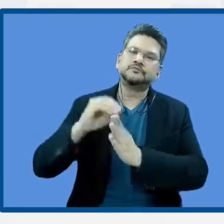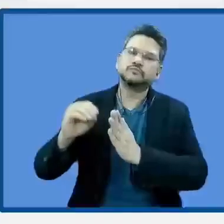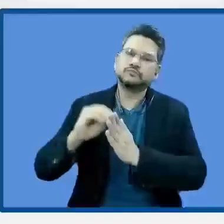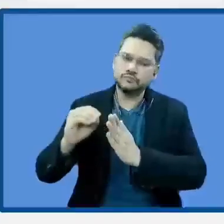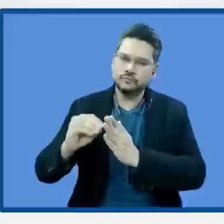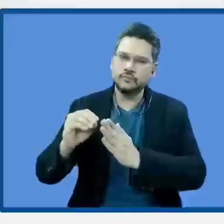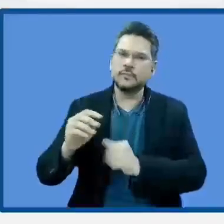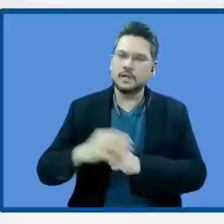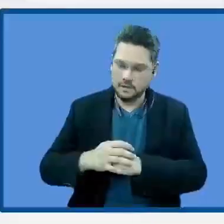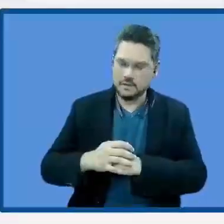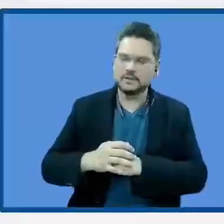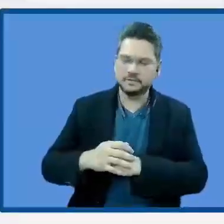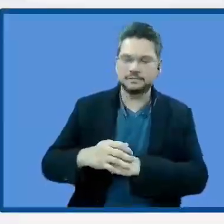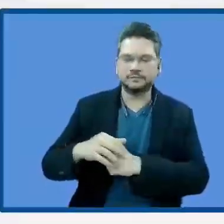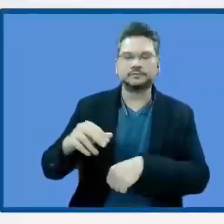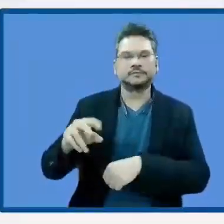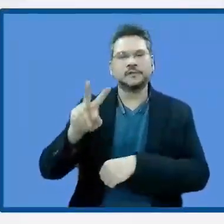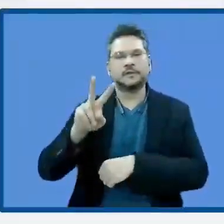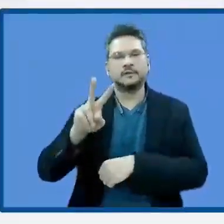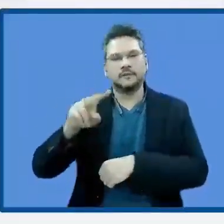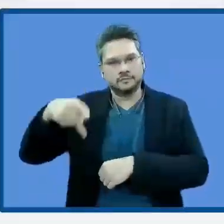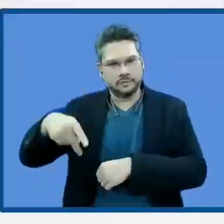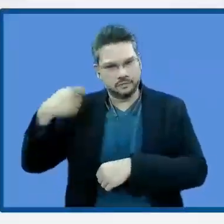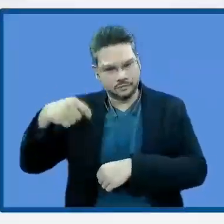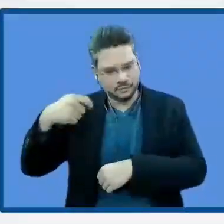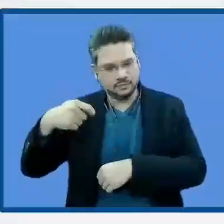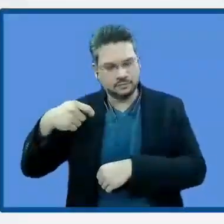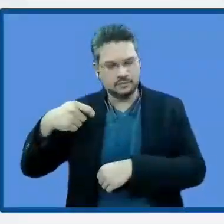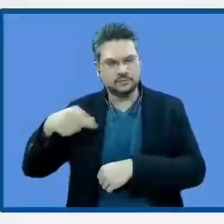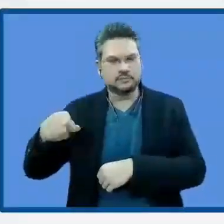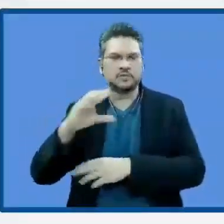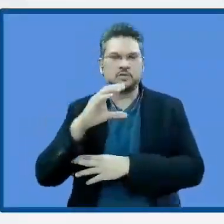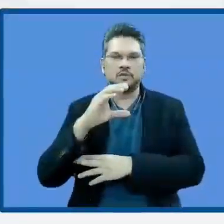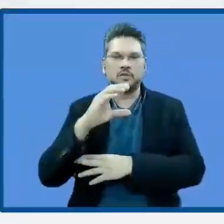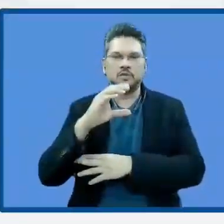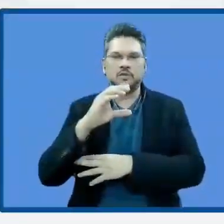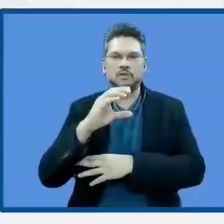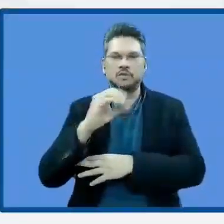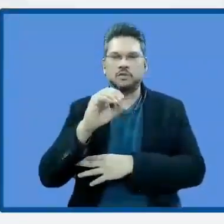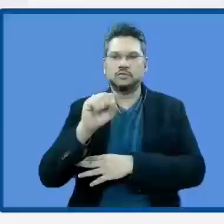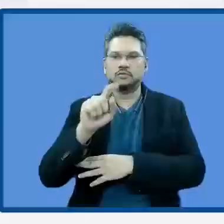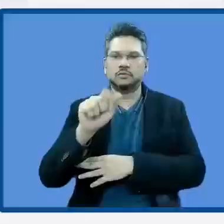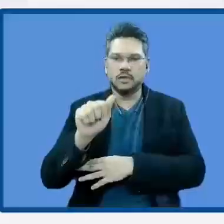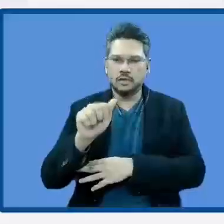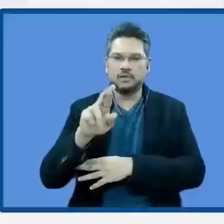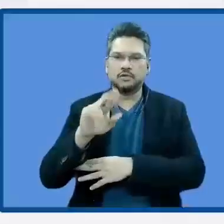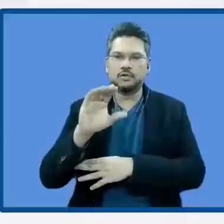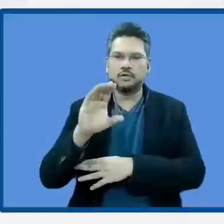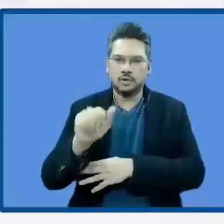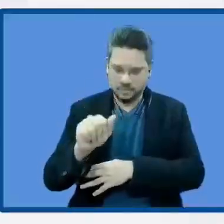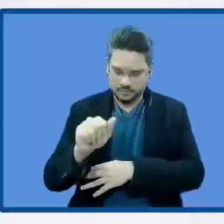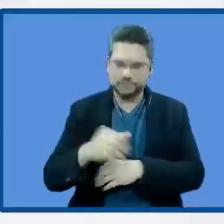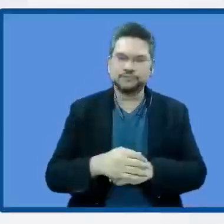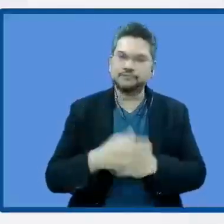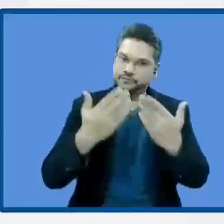National University of Costa Rica. After this, let's say we